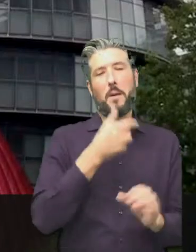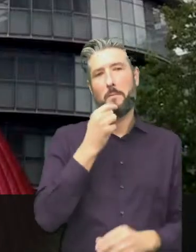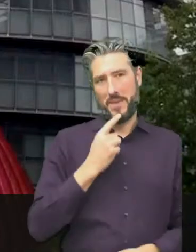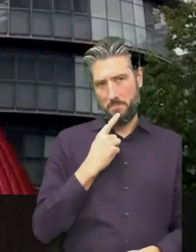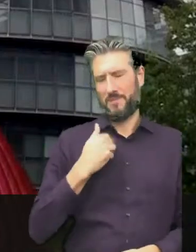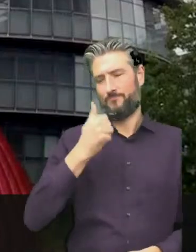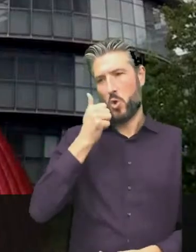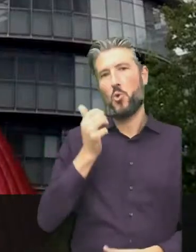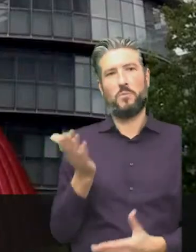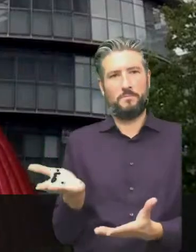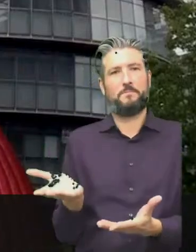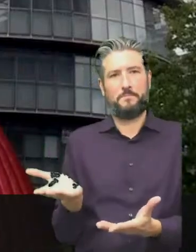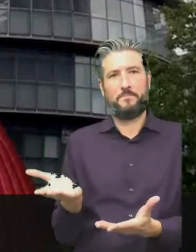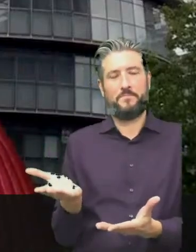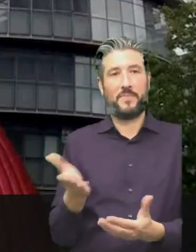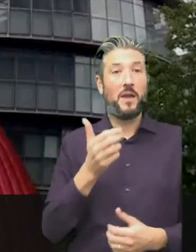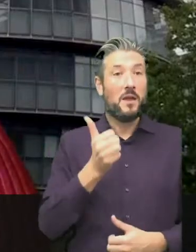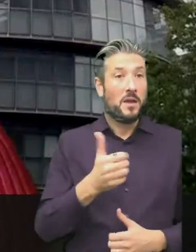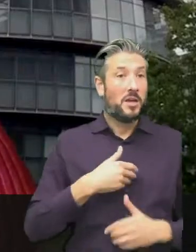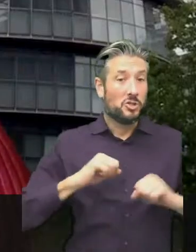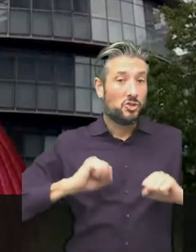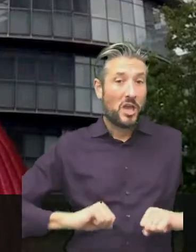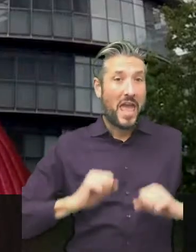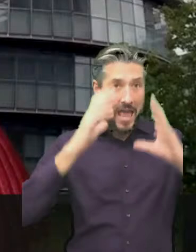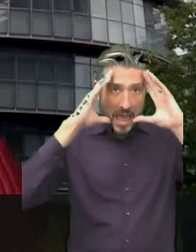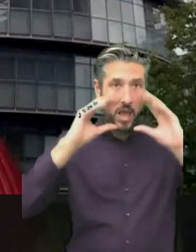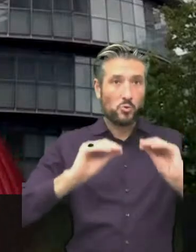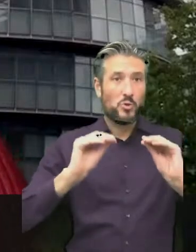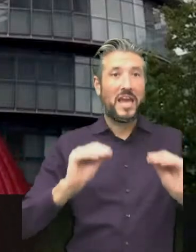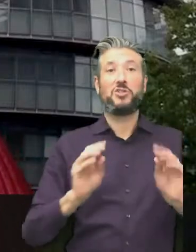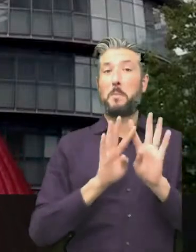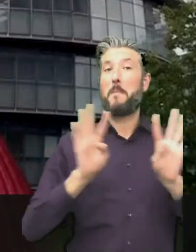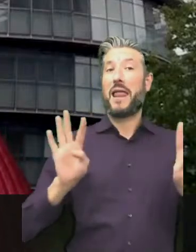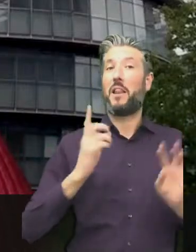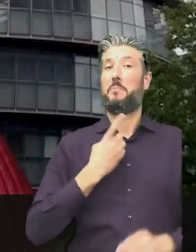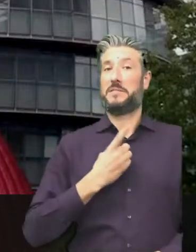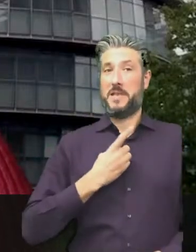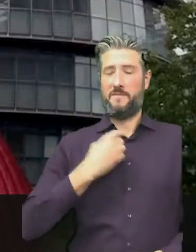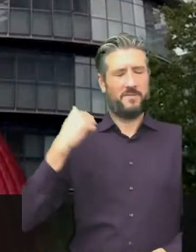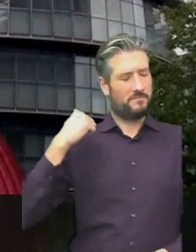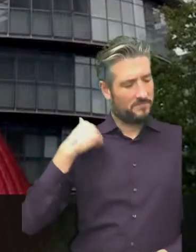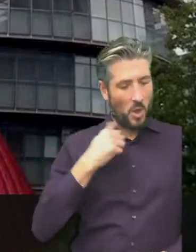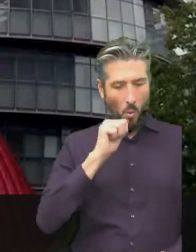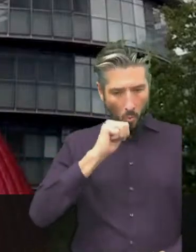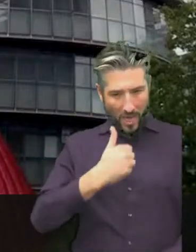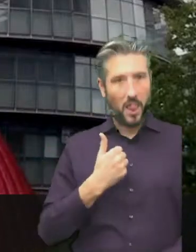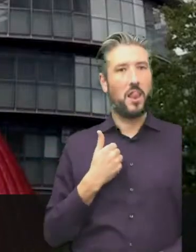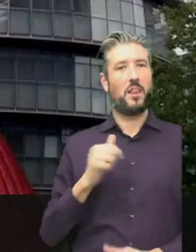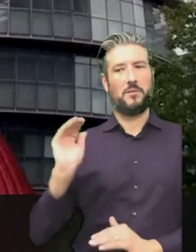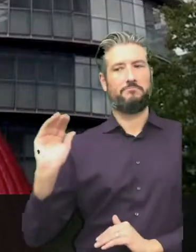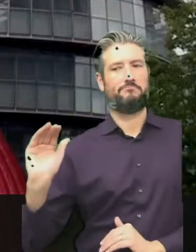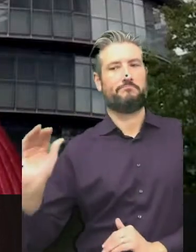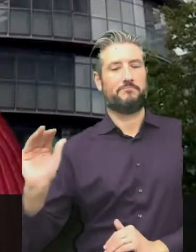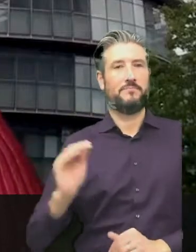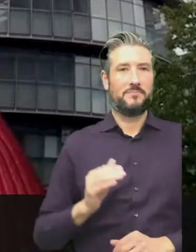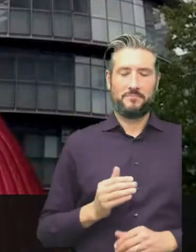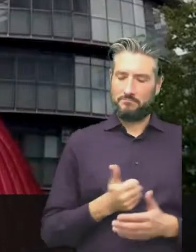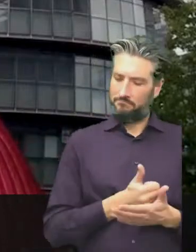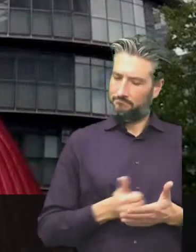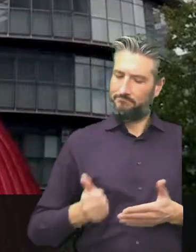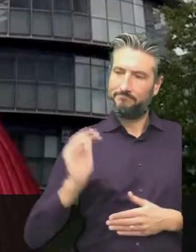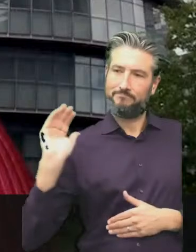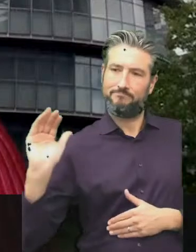as chair of the educational panel, I will stay on his case to make sure that every promise he makes,